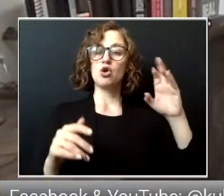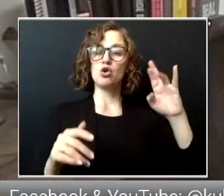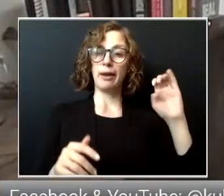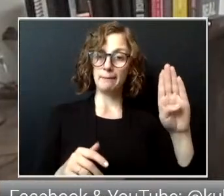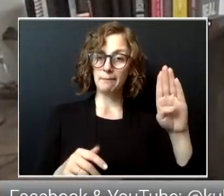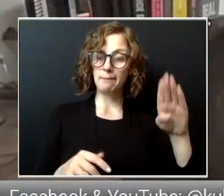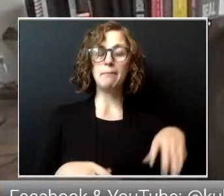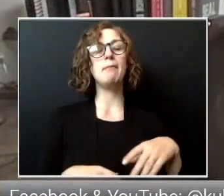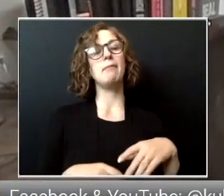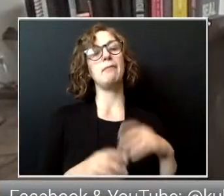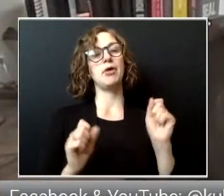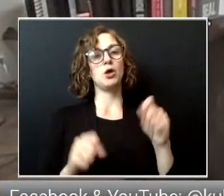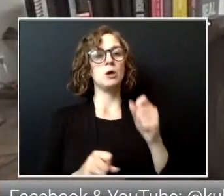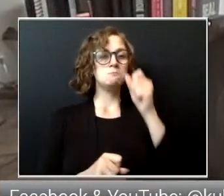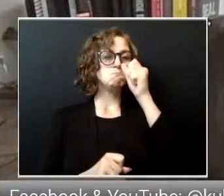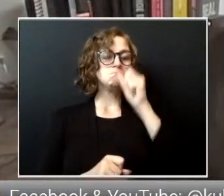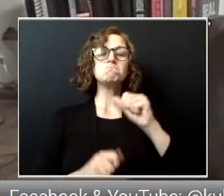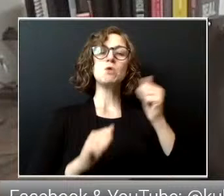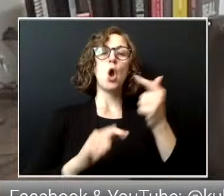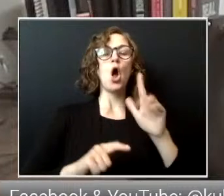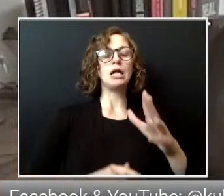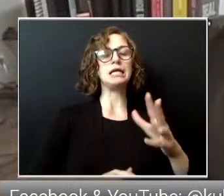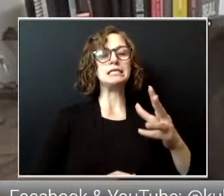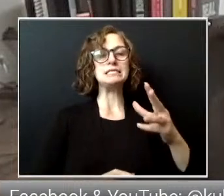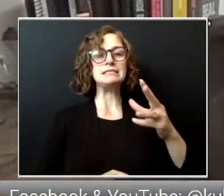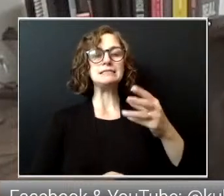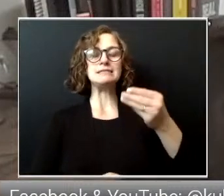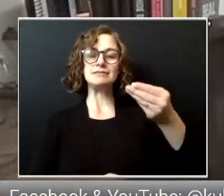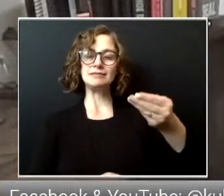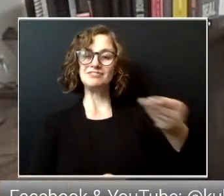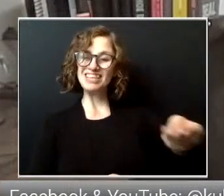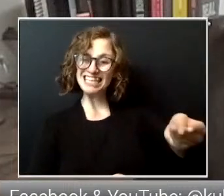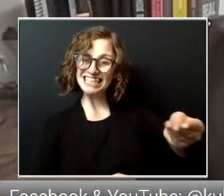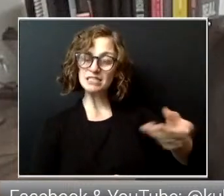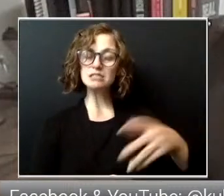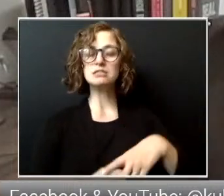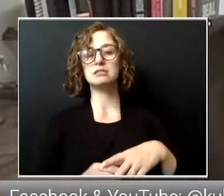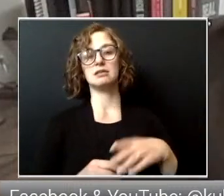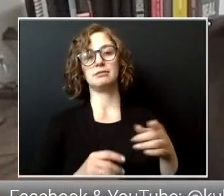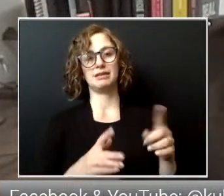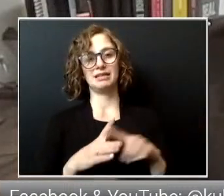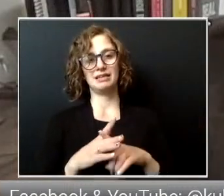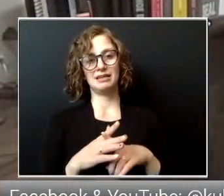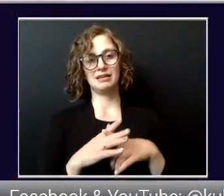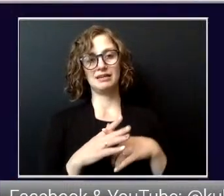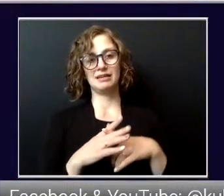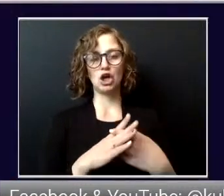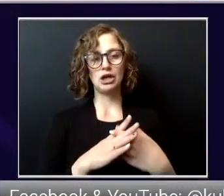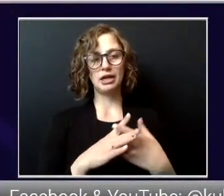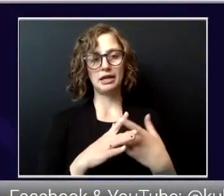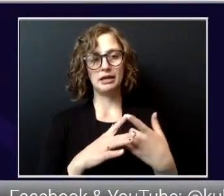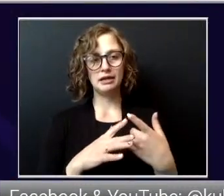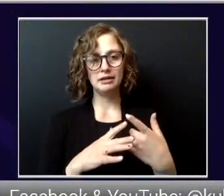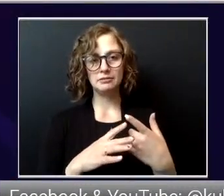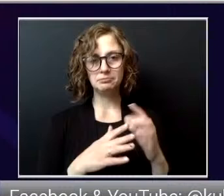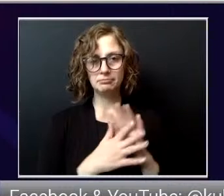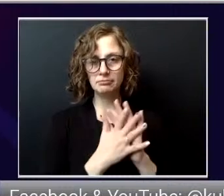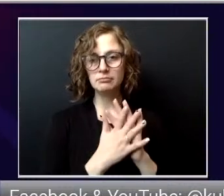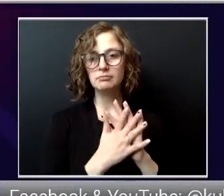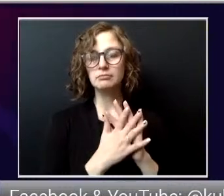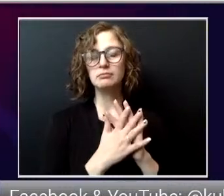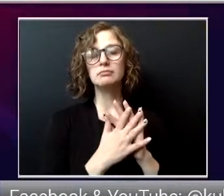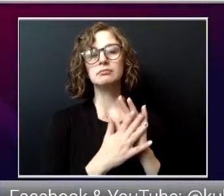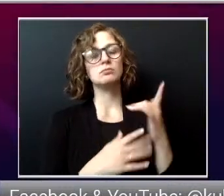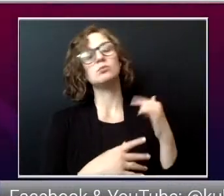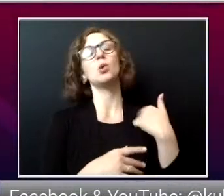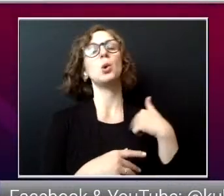was tolerating all his feeds and all those things, because he started out in an isolette. And so we pretty much just treated